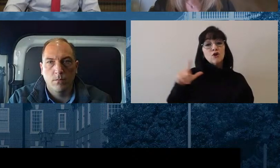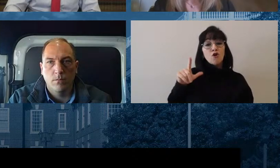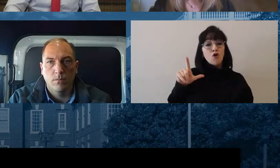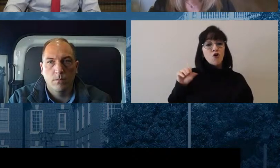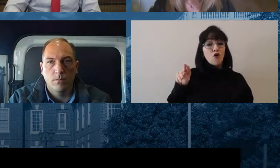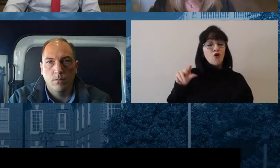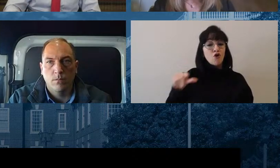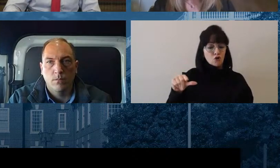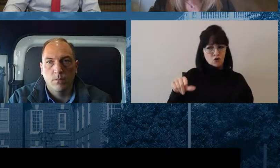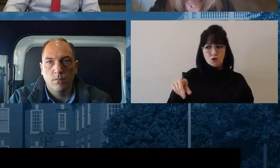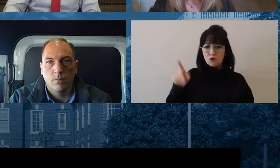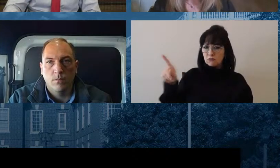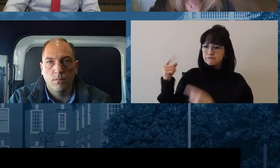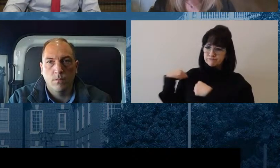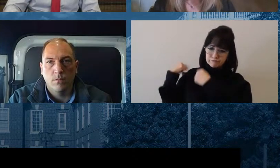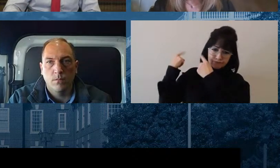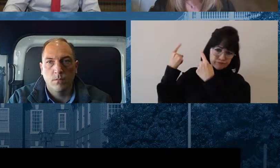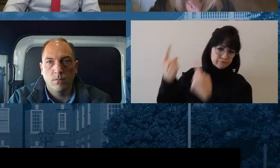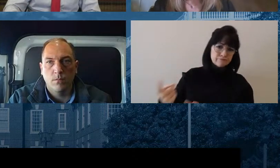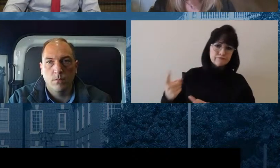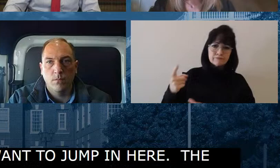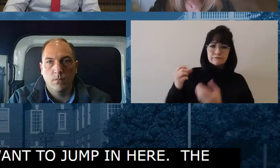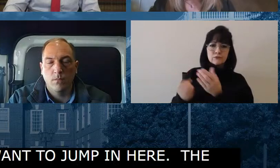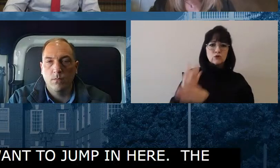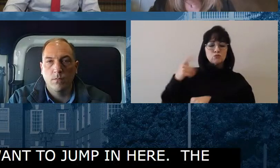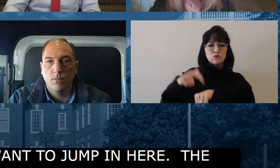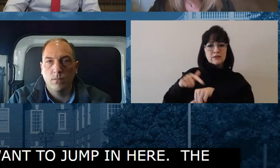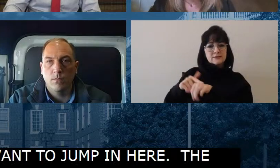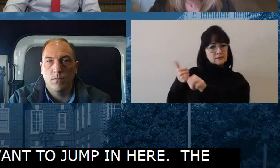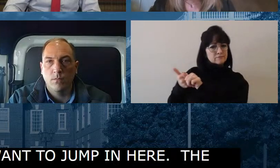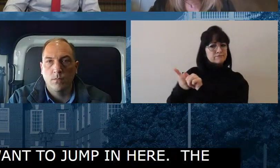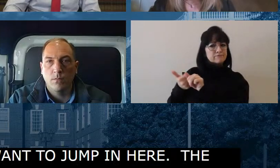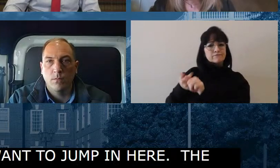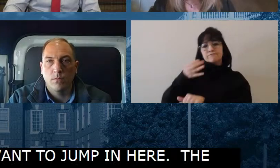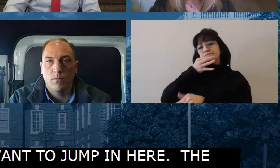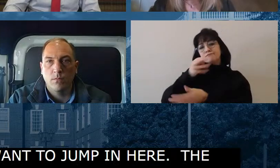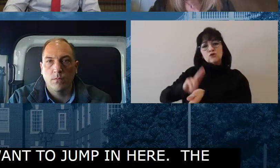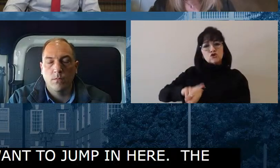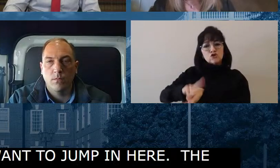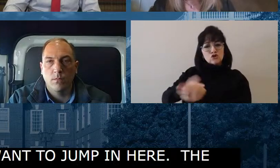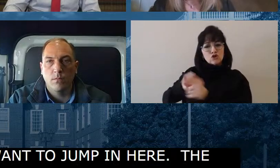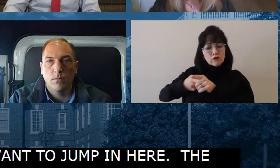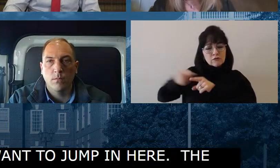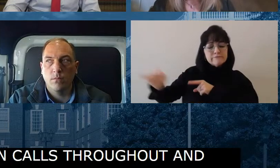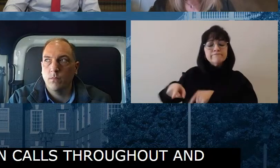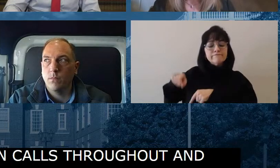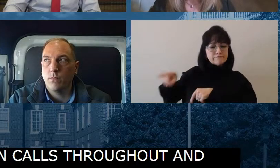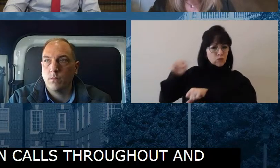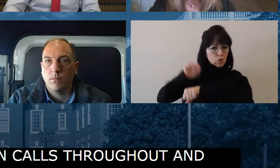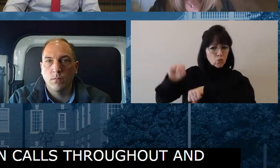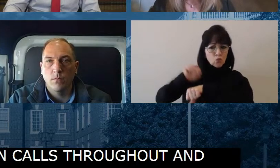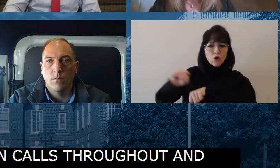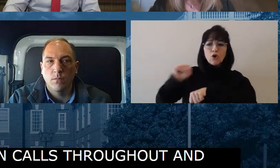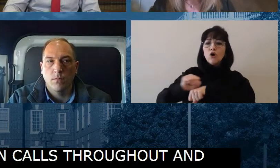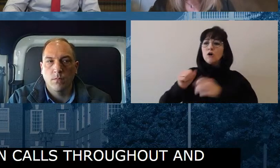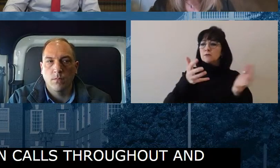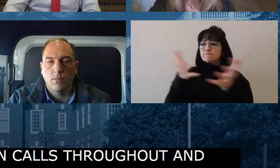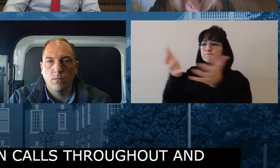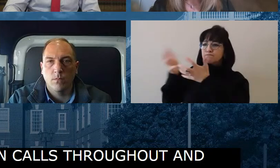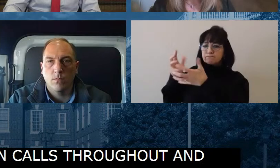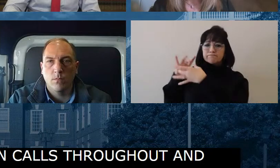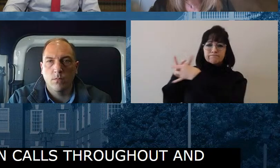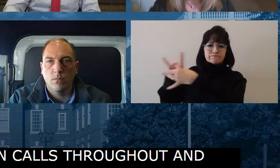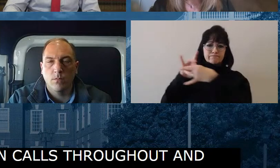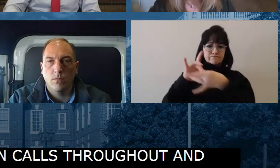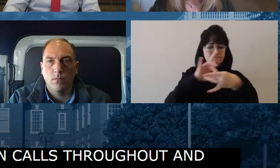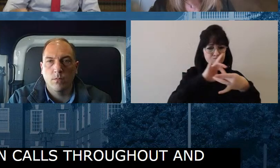to the spring with when we first started talking about outreach to the workers in our poultry industry in the lower